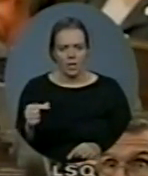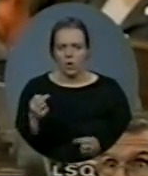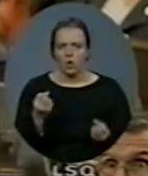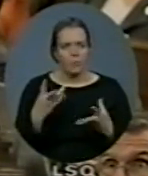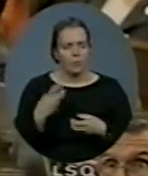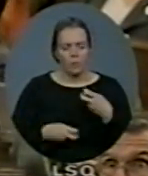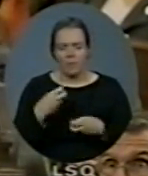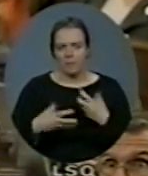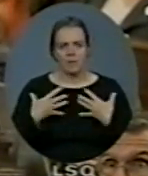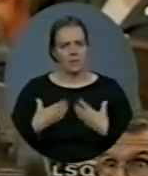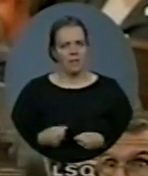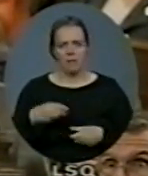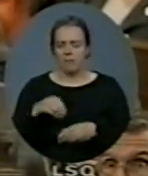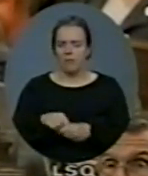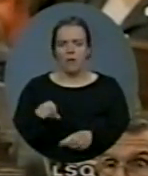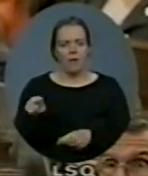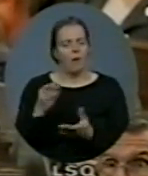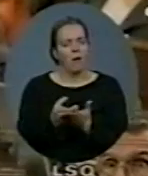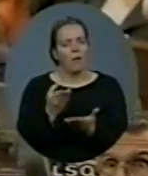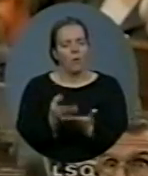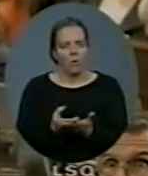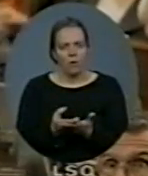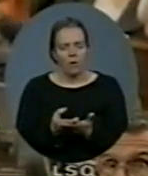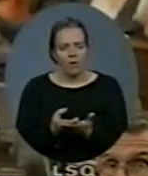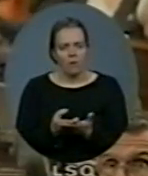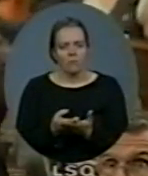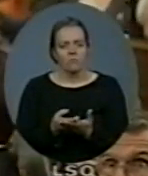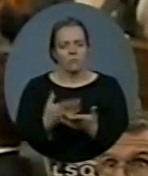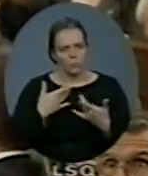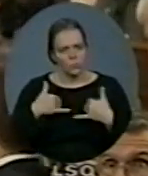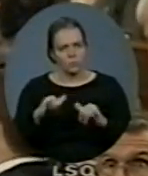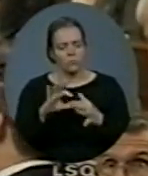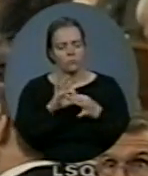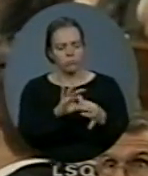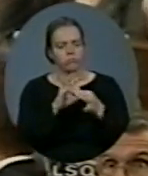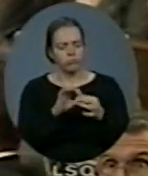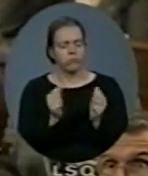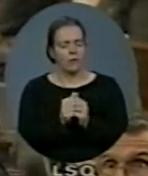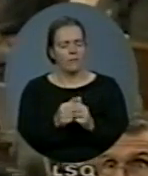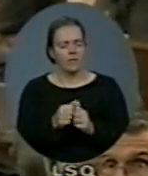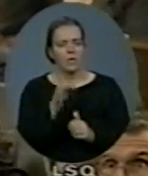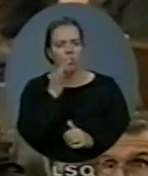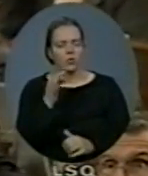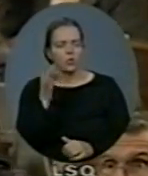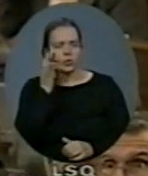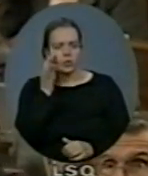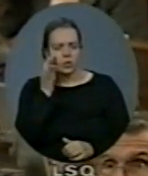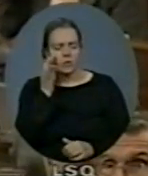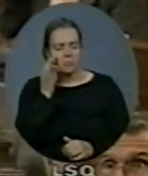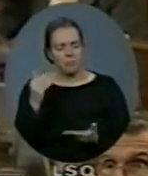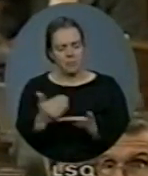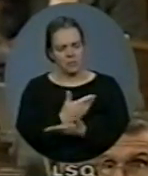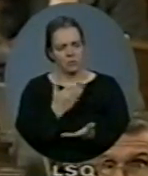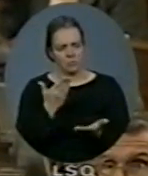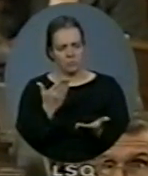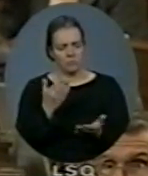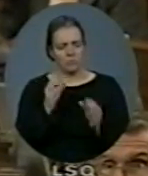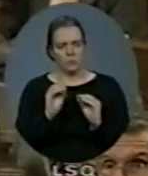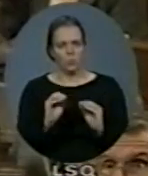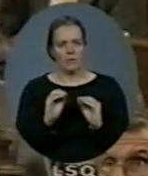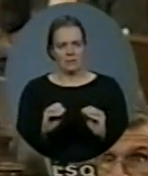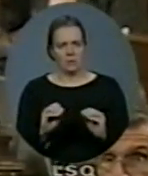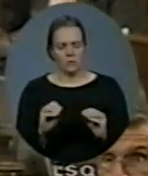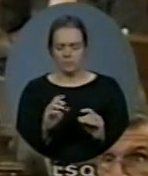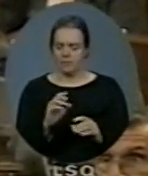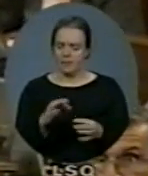it elsewise. Mr. Speaker, we continue to work with First Nations across the country. Education is key to their success. We want to make it a priority,